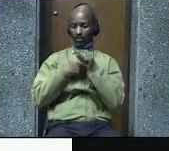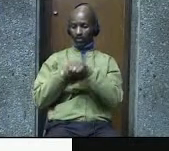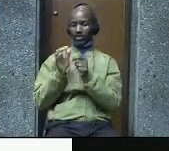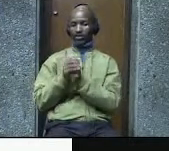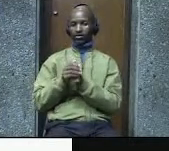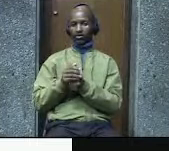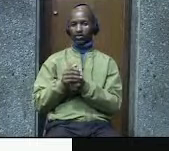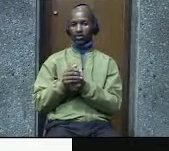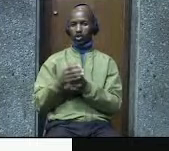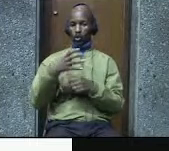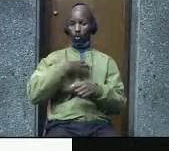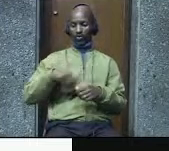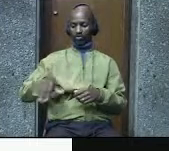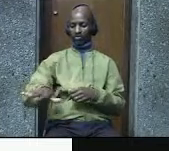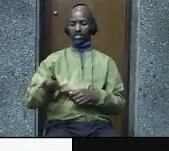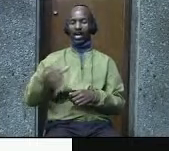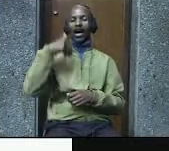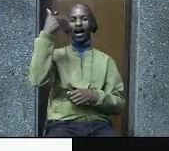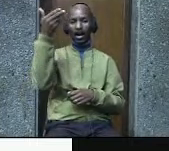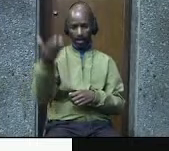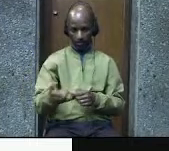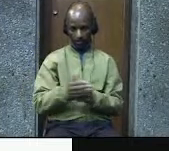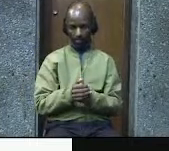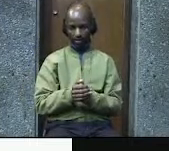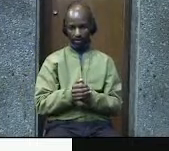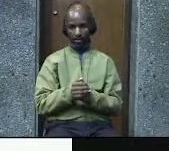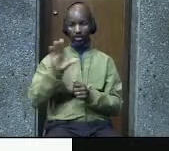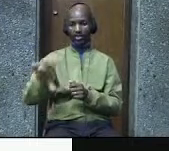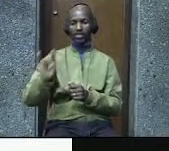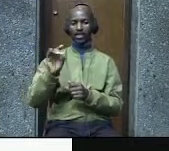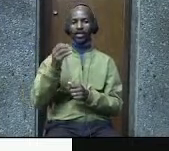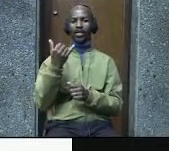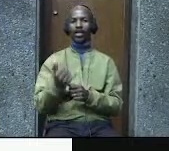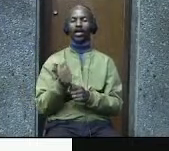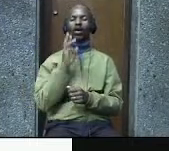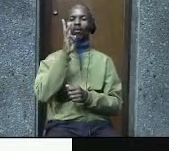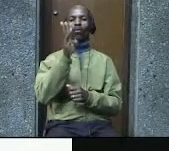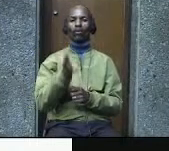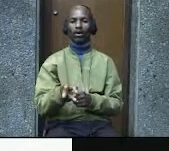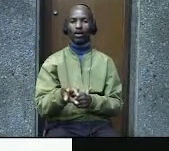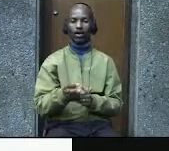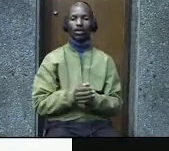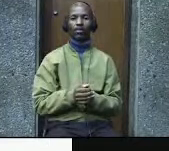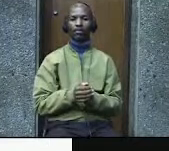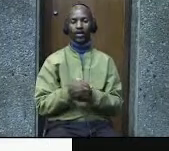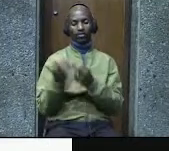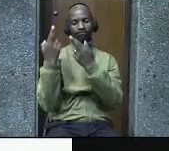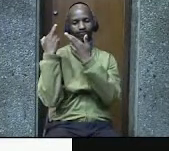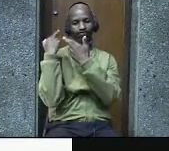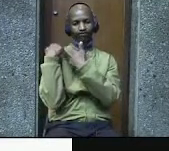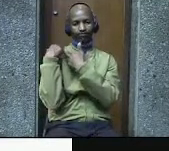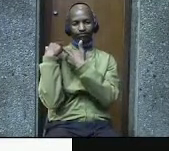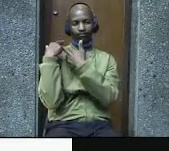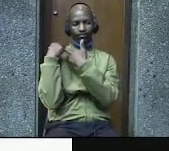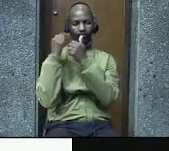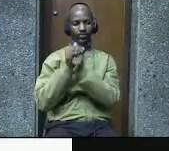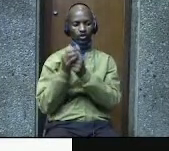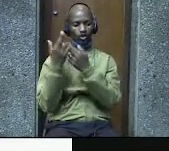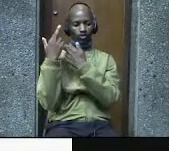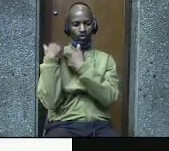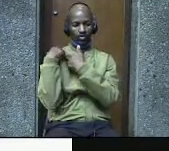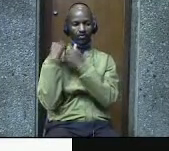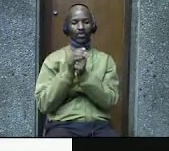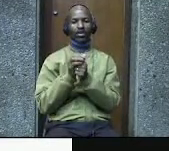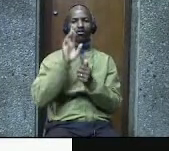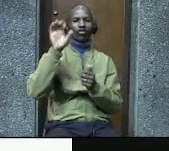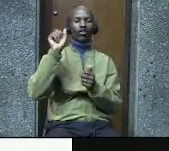in possession of the property after being expropriated will still be responsible for the